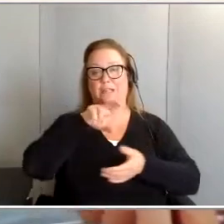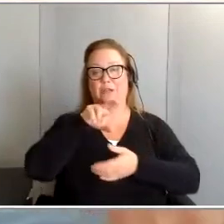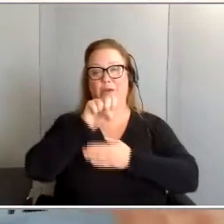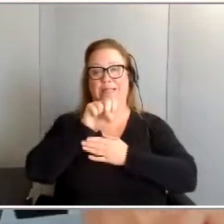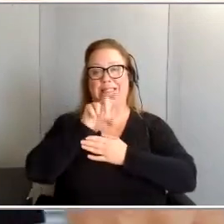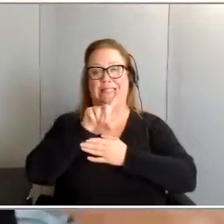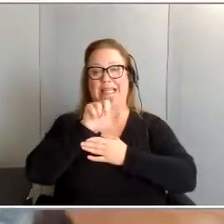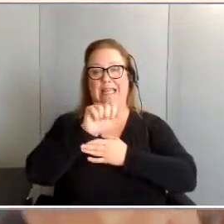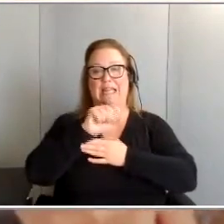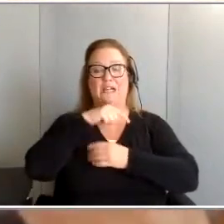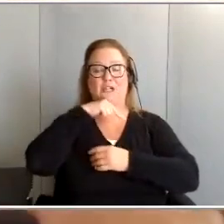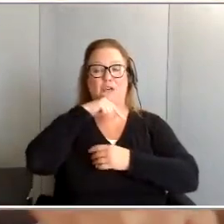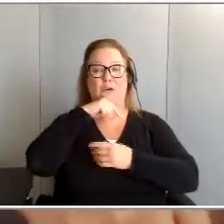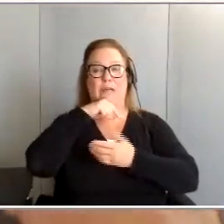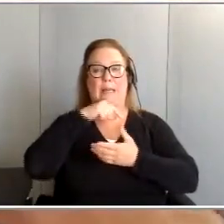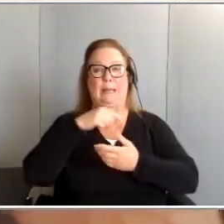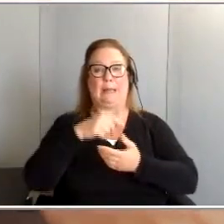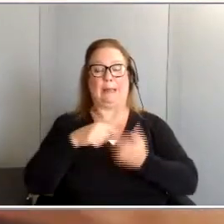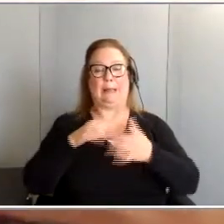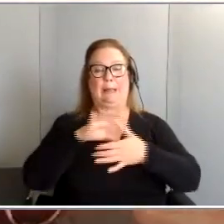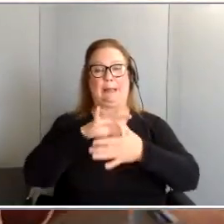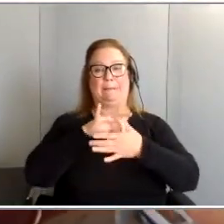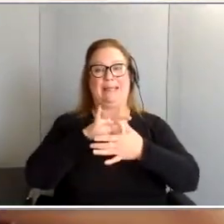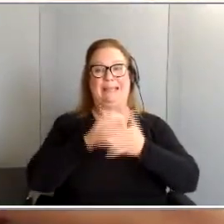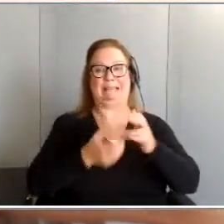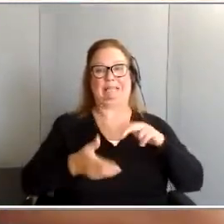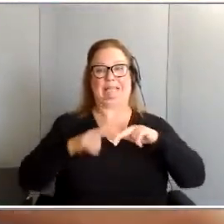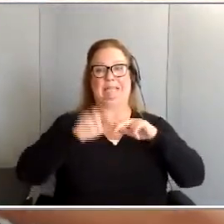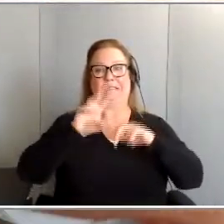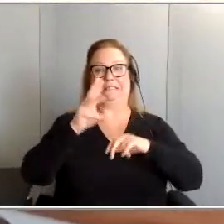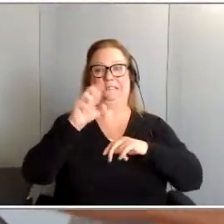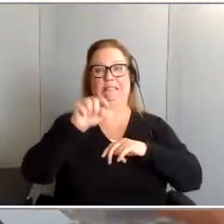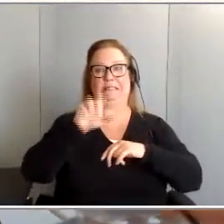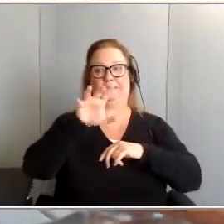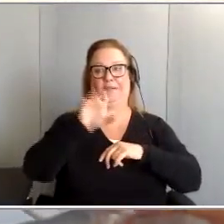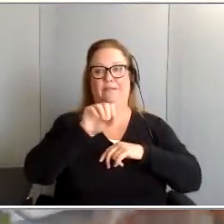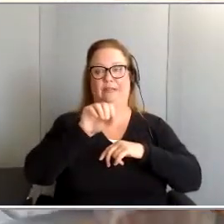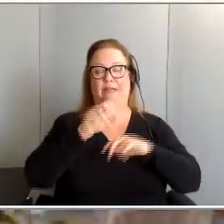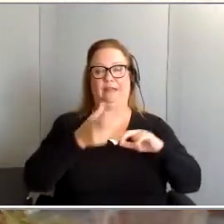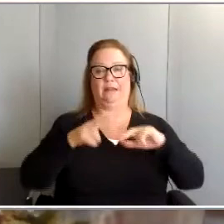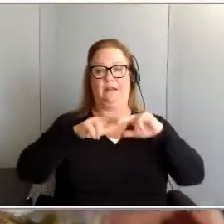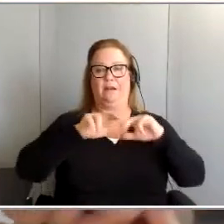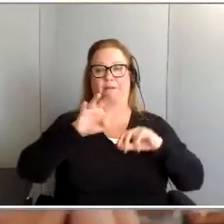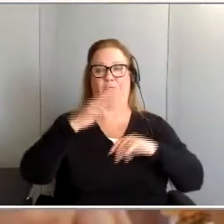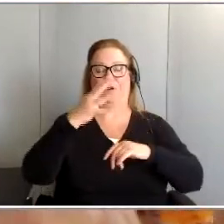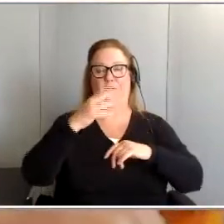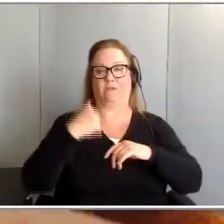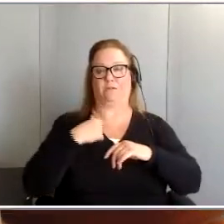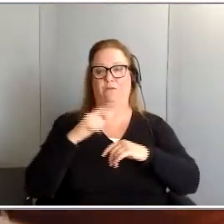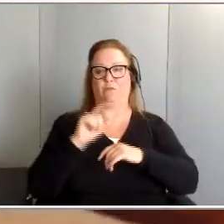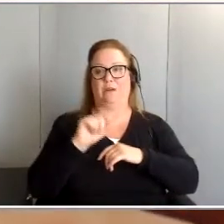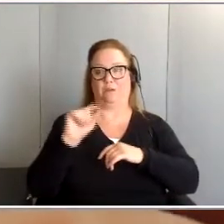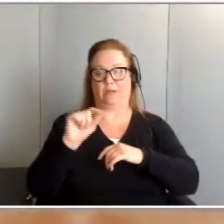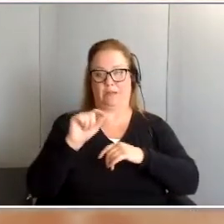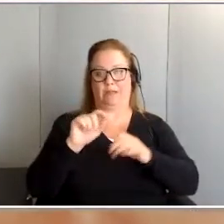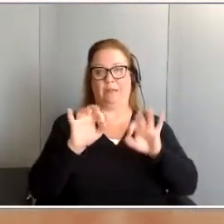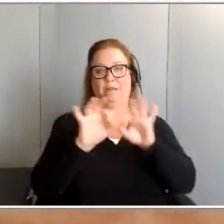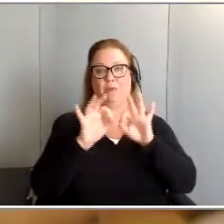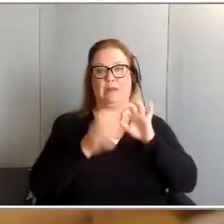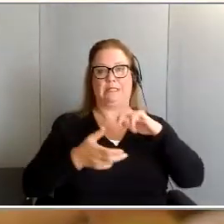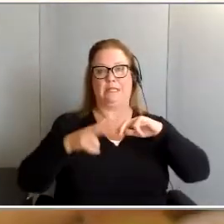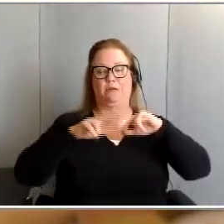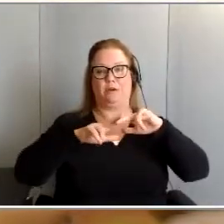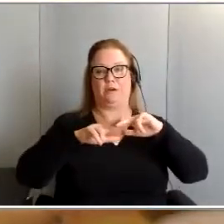turkey breast meat is now $6.50 a pound, up $4 from 2020. Economists blame the price increase in bird